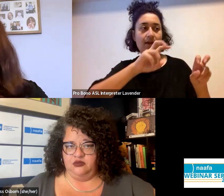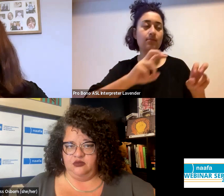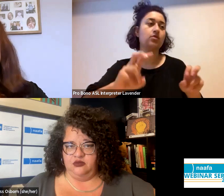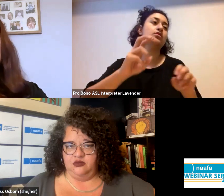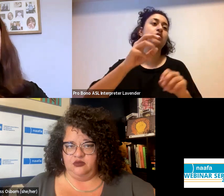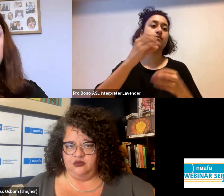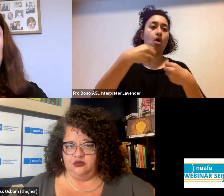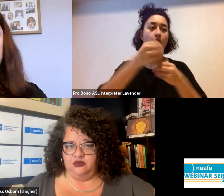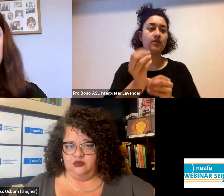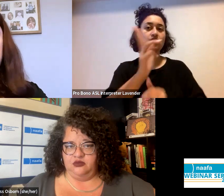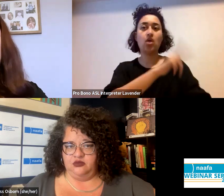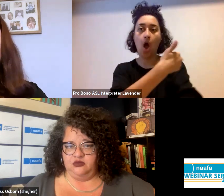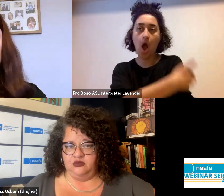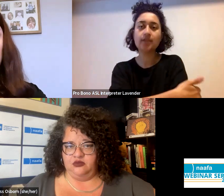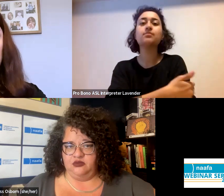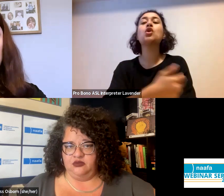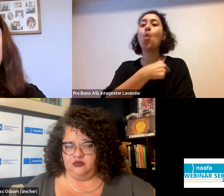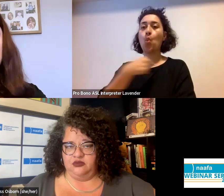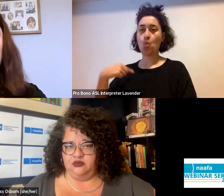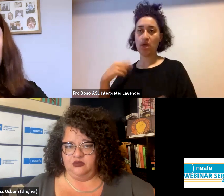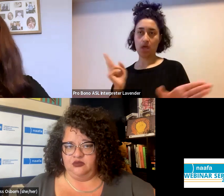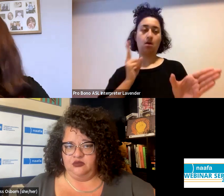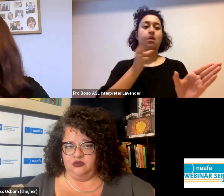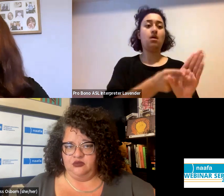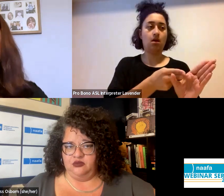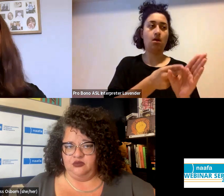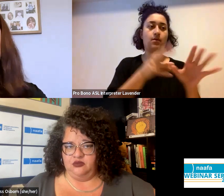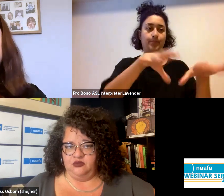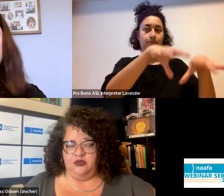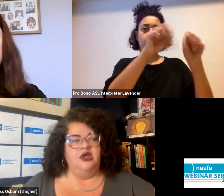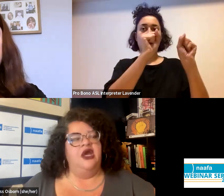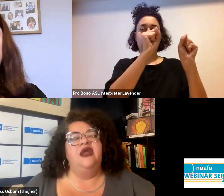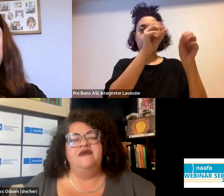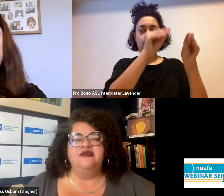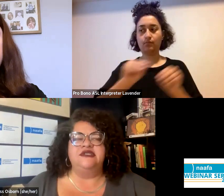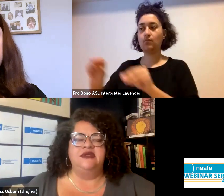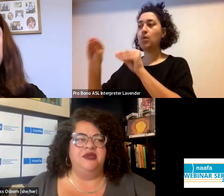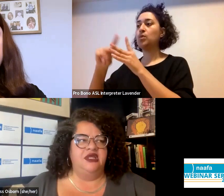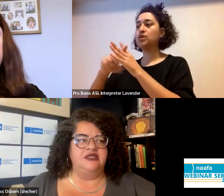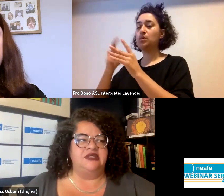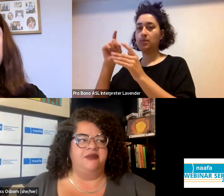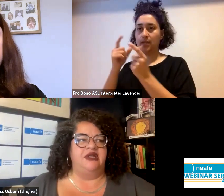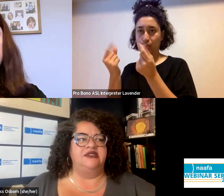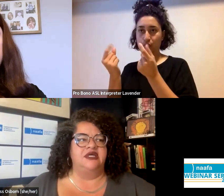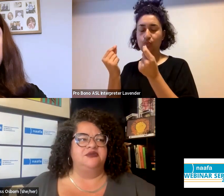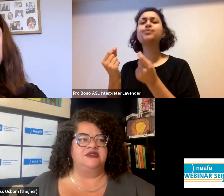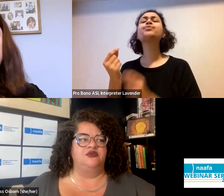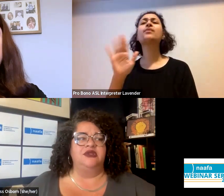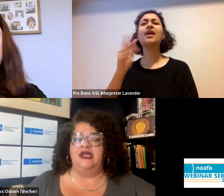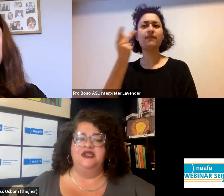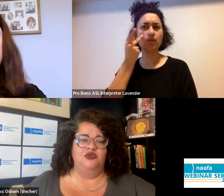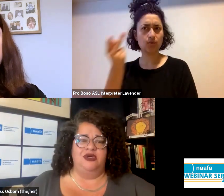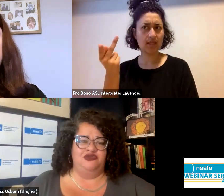then that's where we step in and we start what we need to do. And have you ever seen it be the case that body size